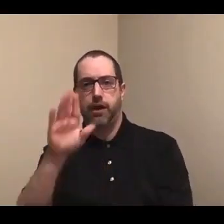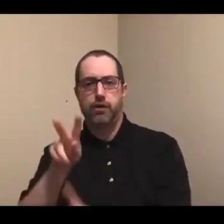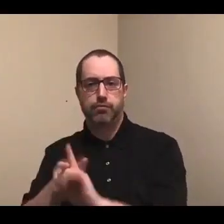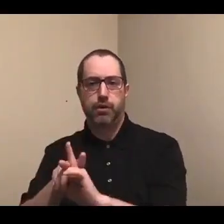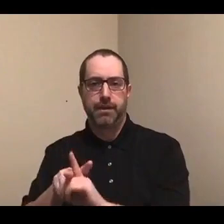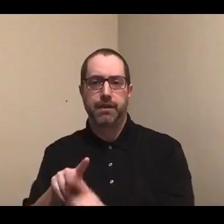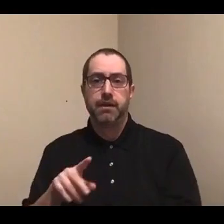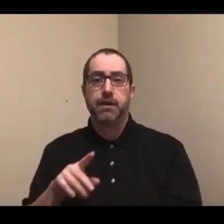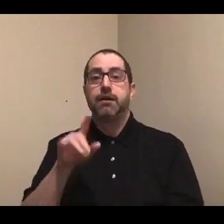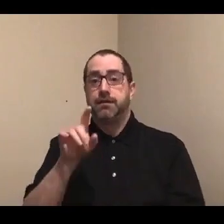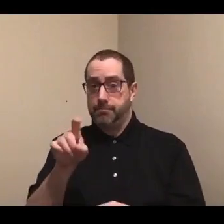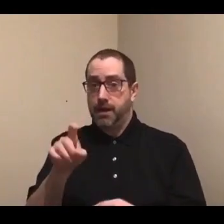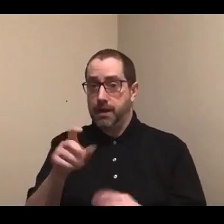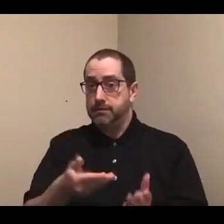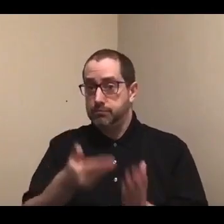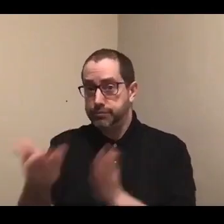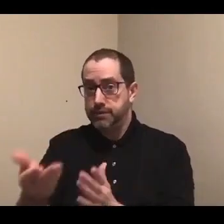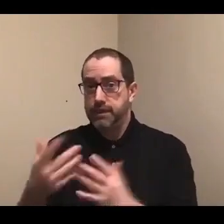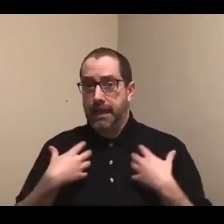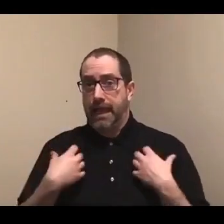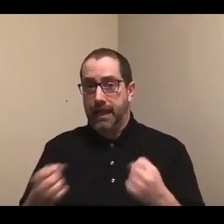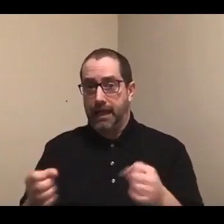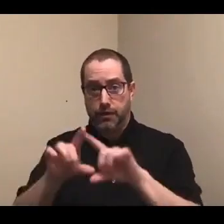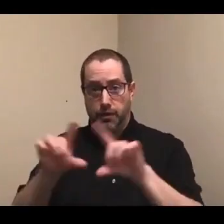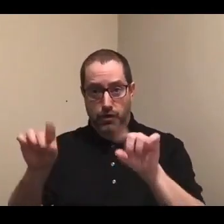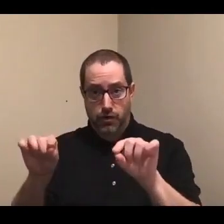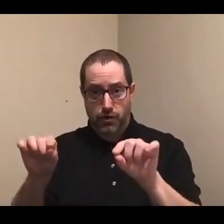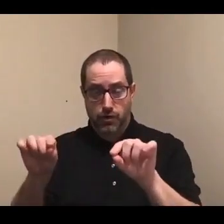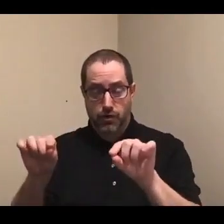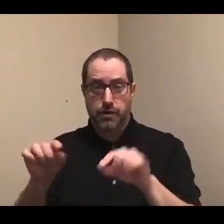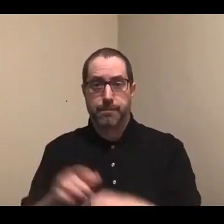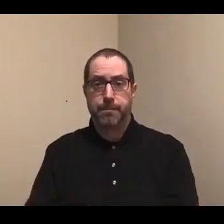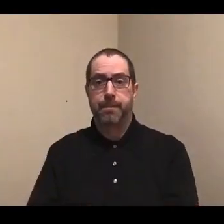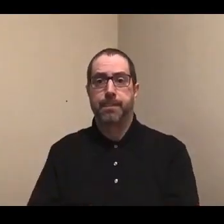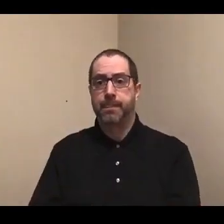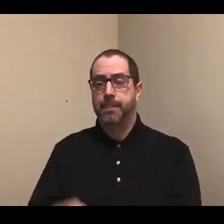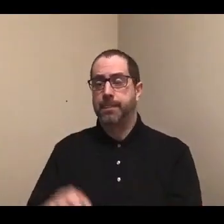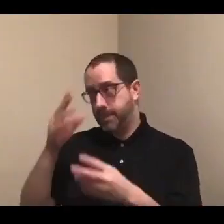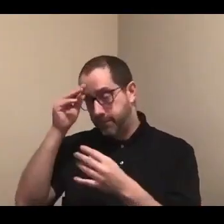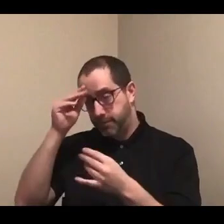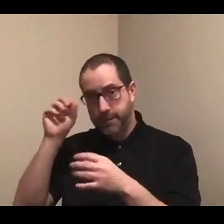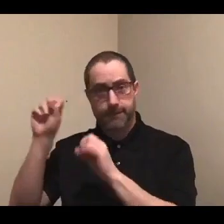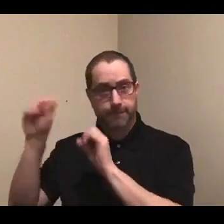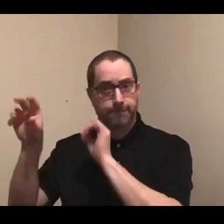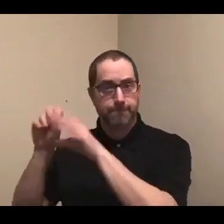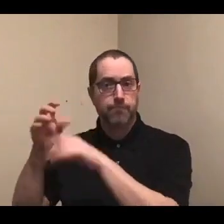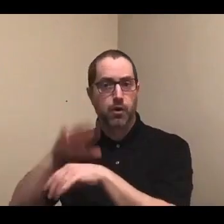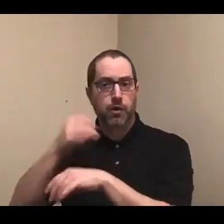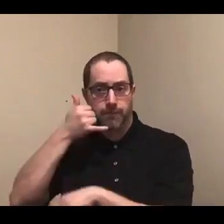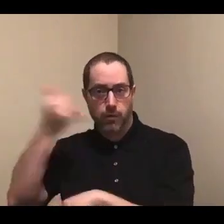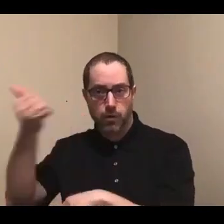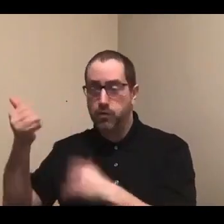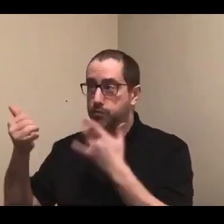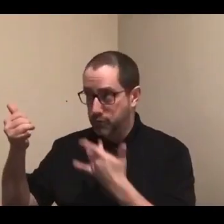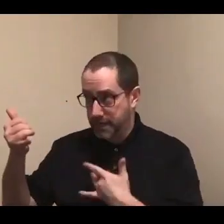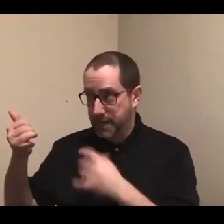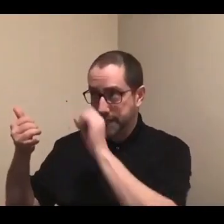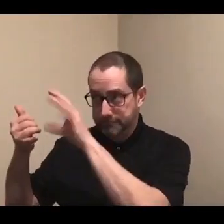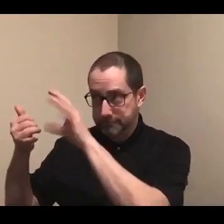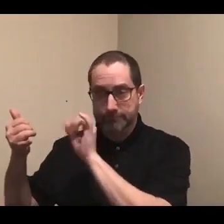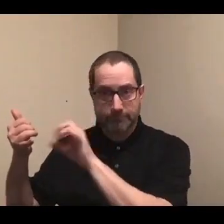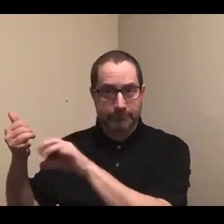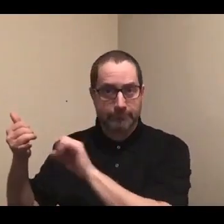card, no different than booking online than on the phone. They need to have their health card information and all of their pertinent date of birth and everything that just went through on